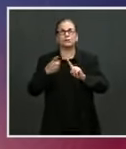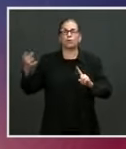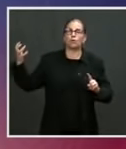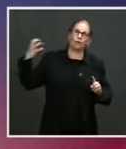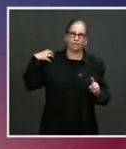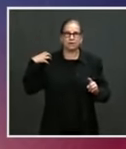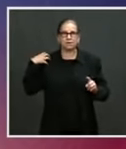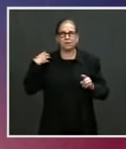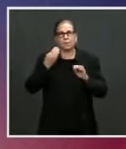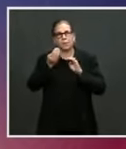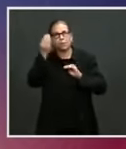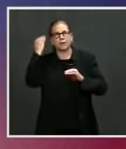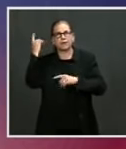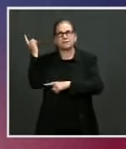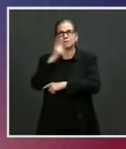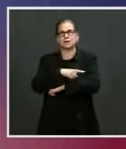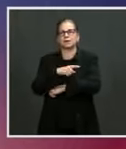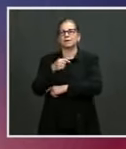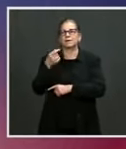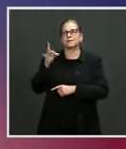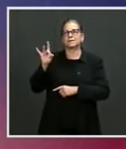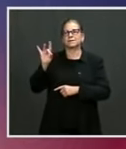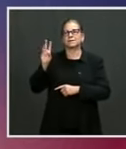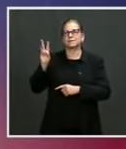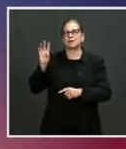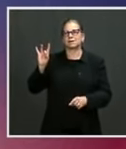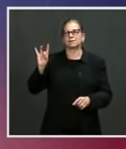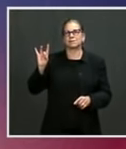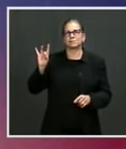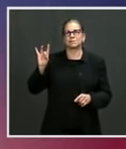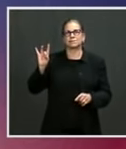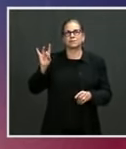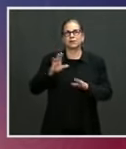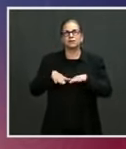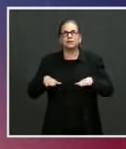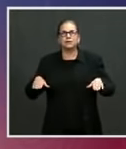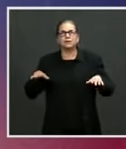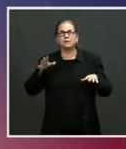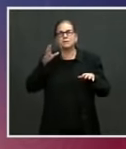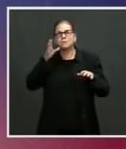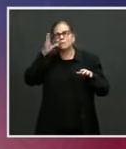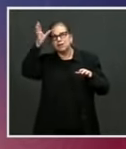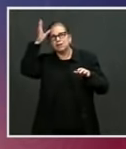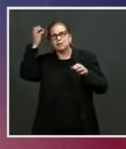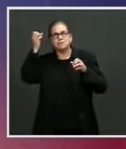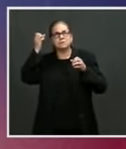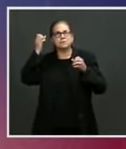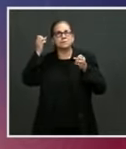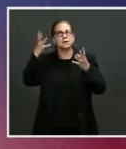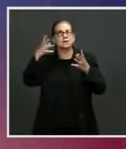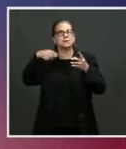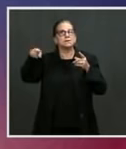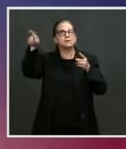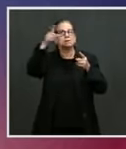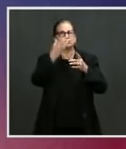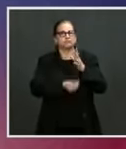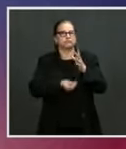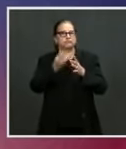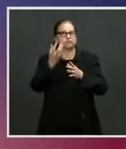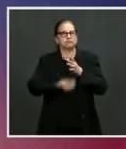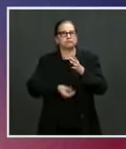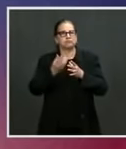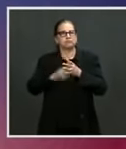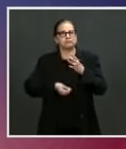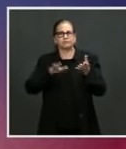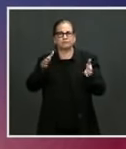1868, children who had been orphaned by the Civil War moved throughout the cemetery, laying spring flowers on the graves